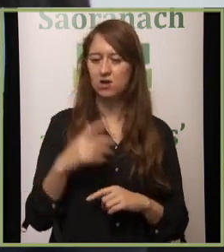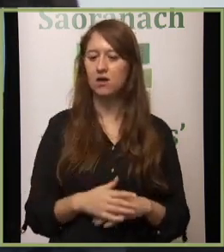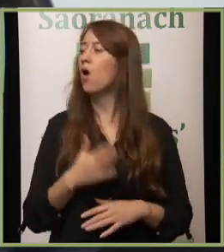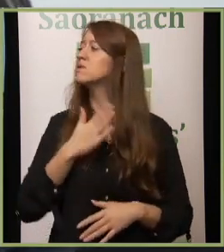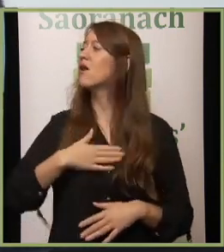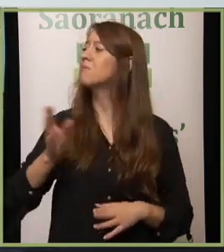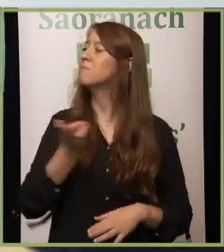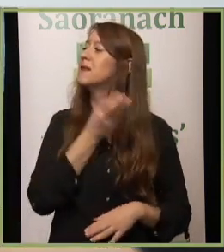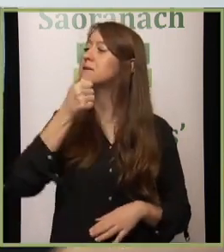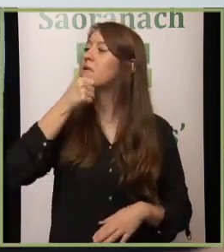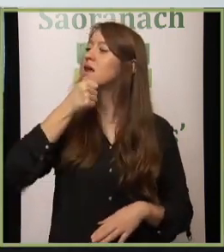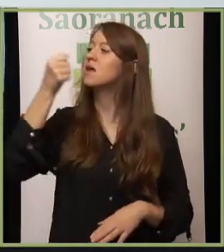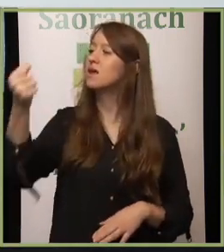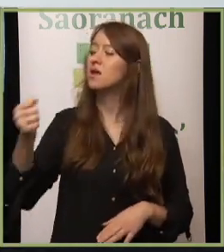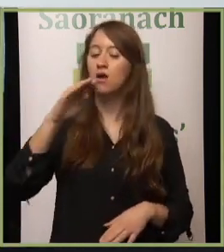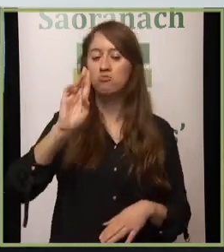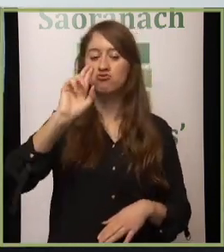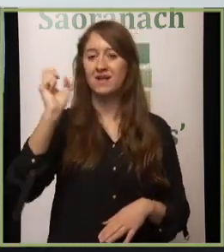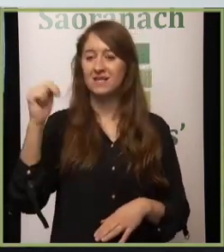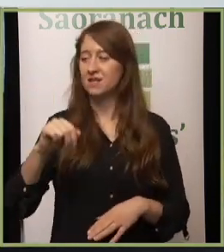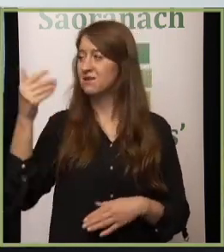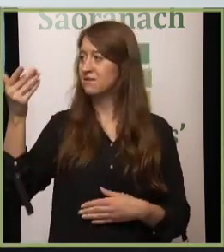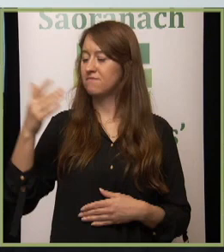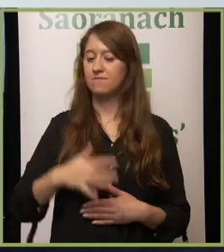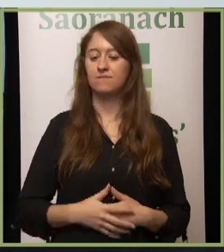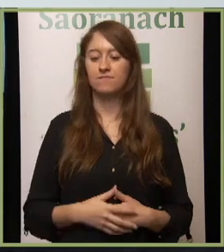Sorry, get the microphone to Brendan.